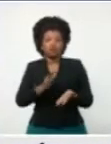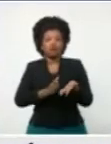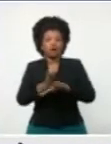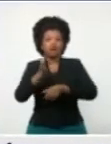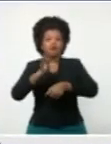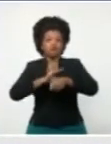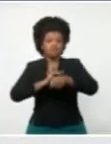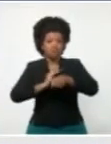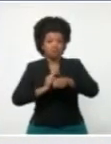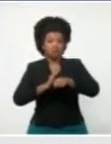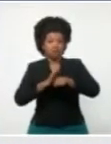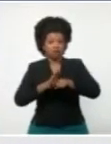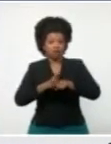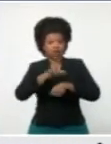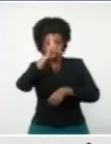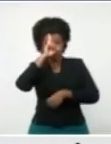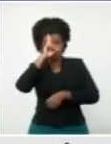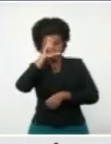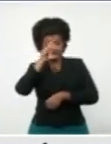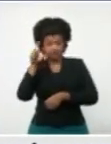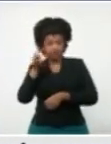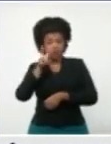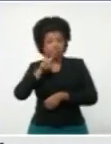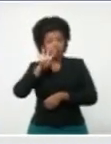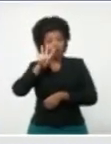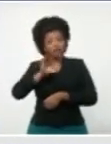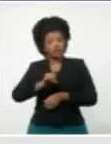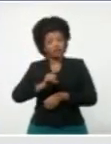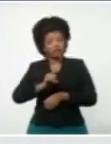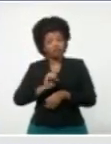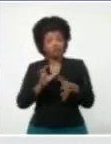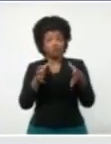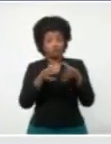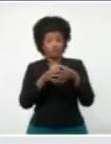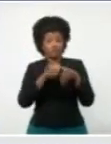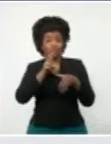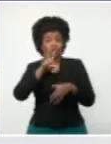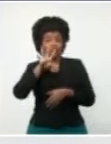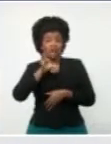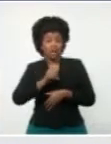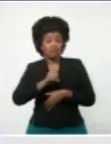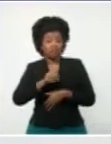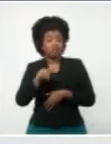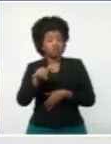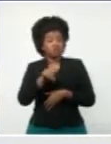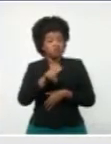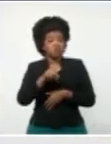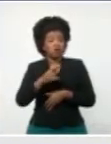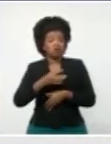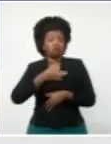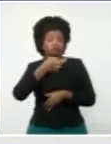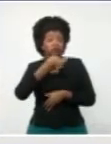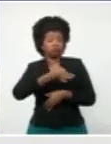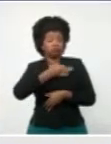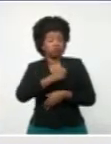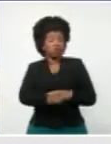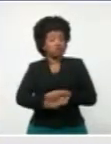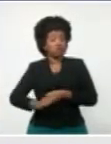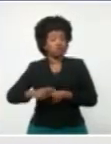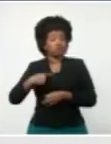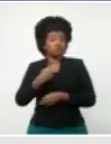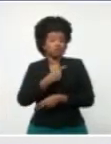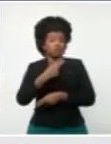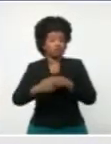This means that today we only have 1 case in serious condition who remain admitted at